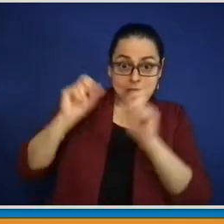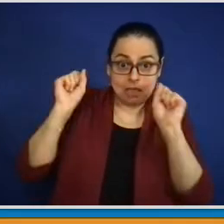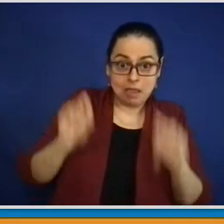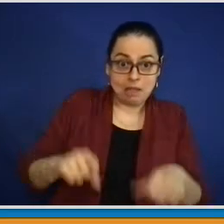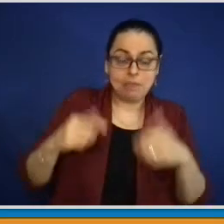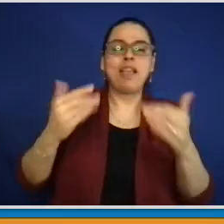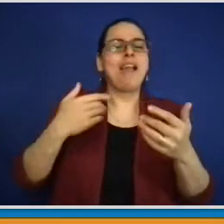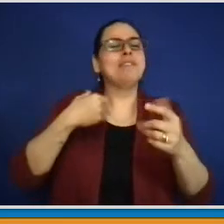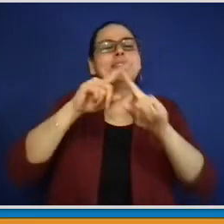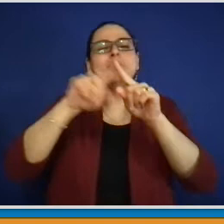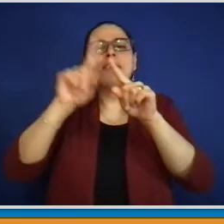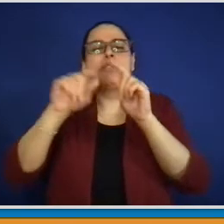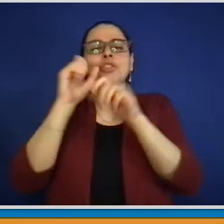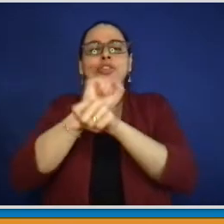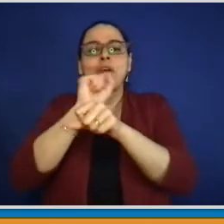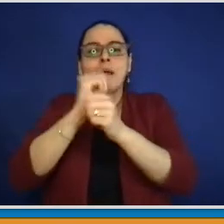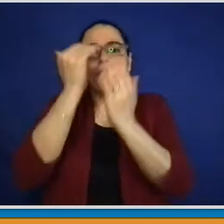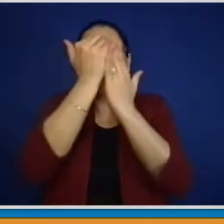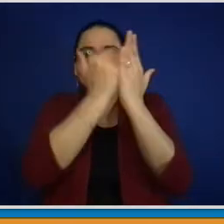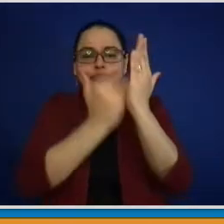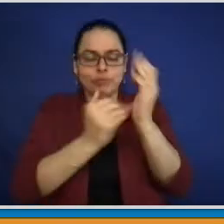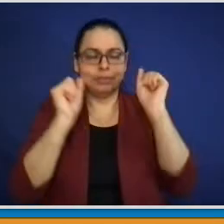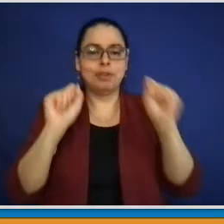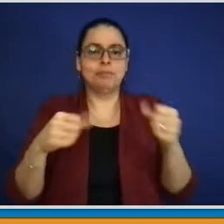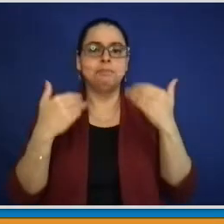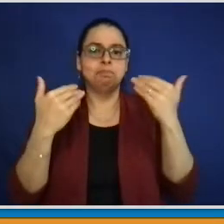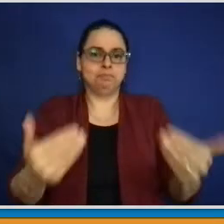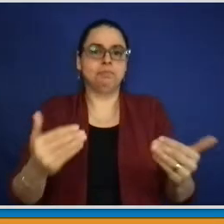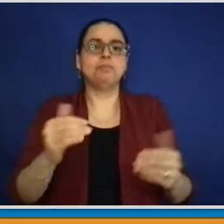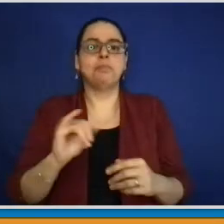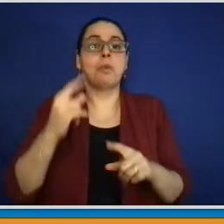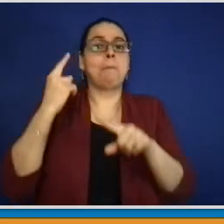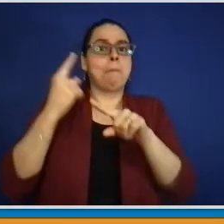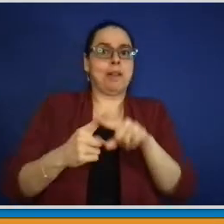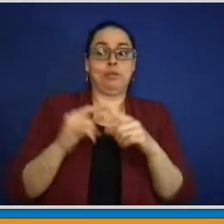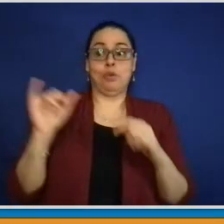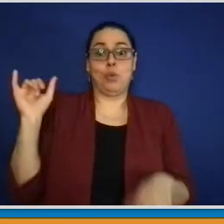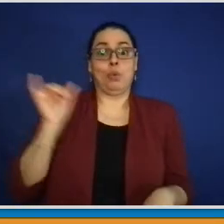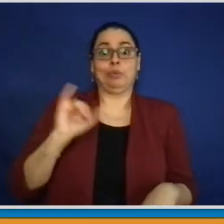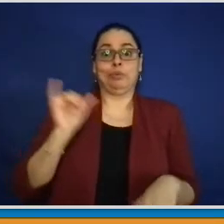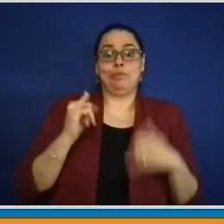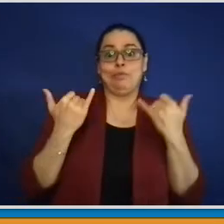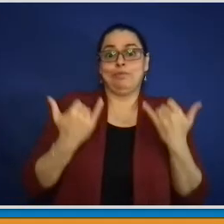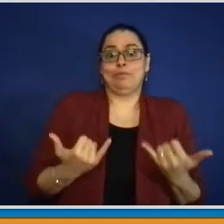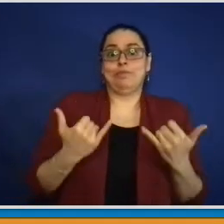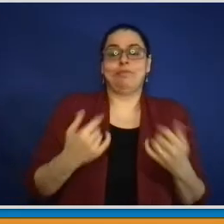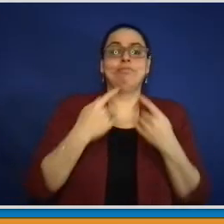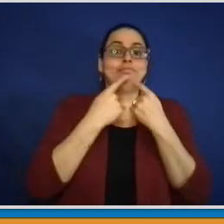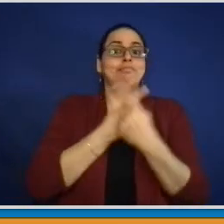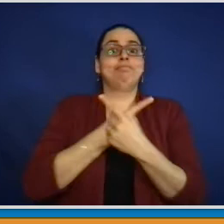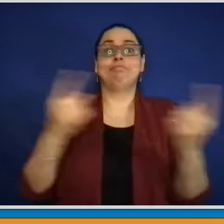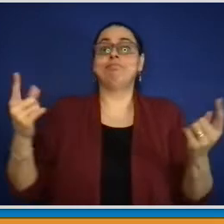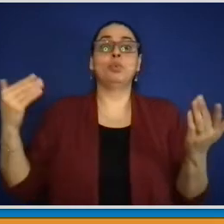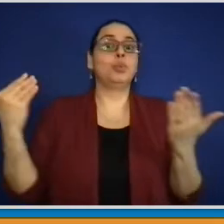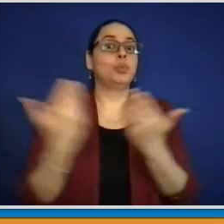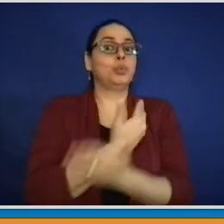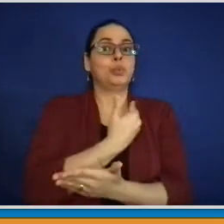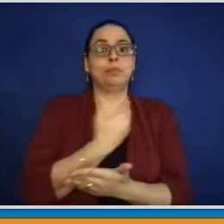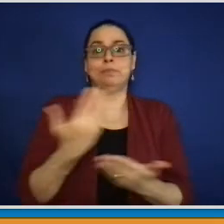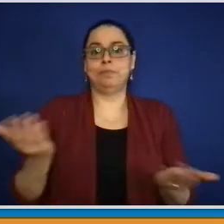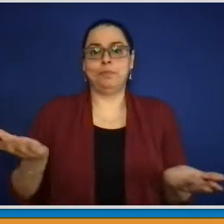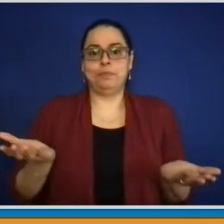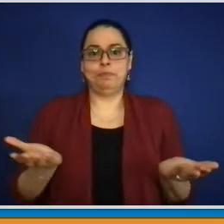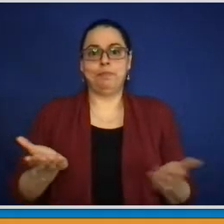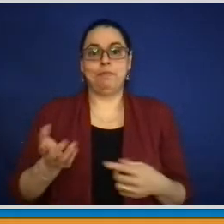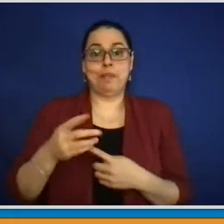And of course, the state has announced that pharmacies can now vaccinate New Yorkers with underlying health issues. Previously, the